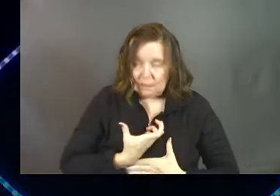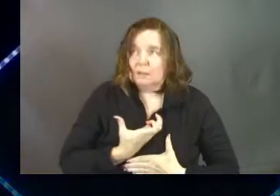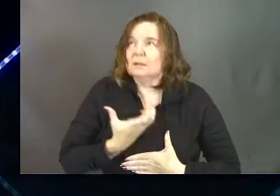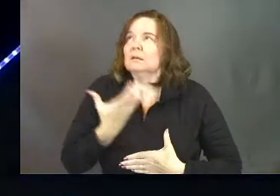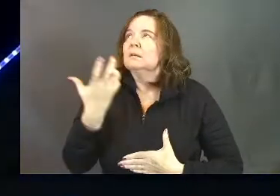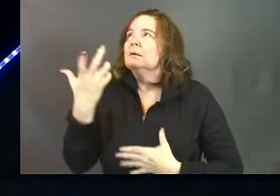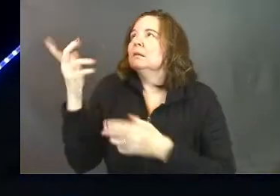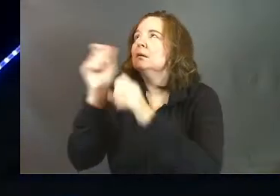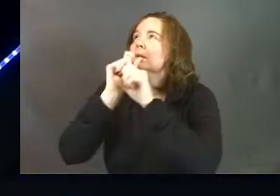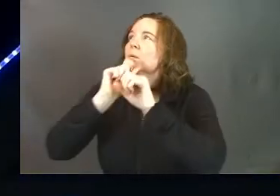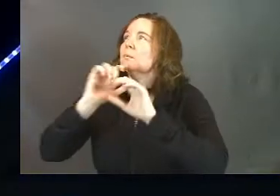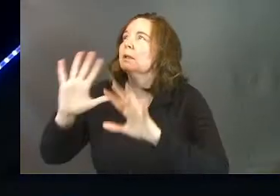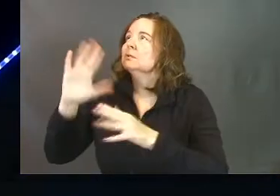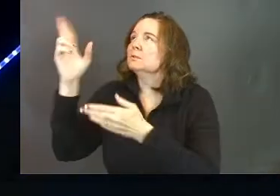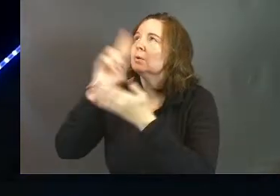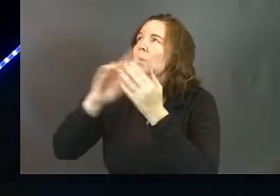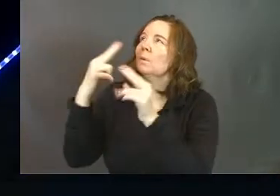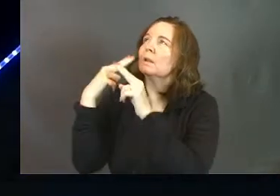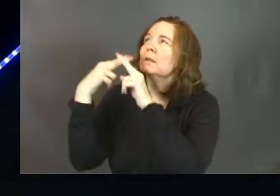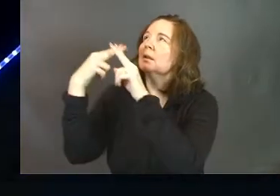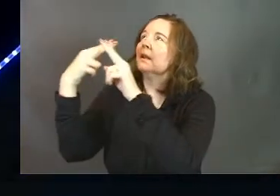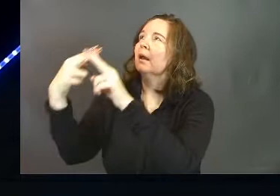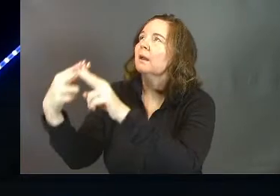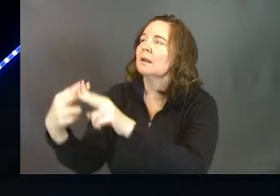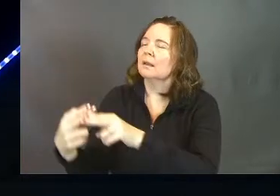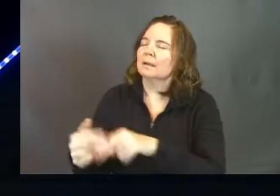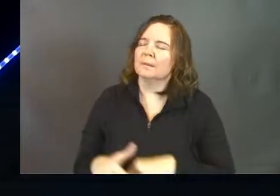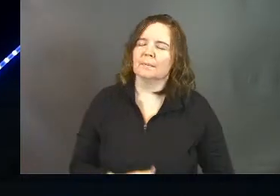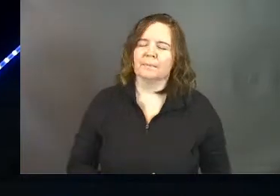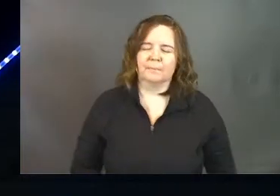within me is His holy